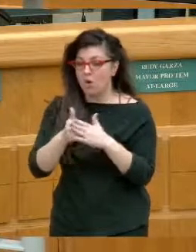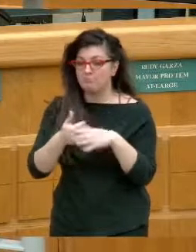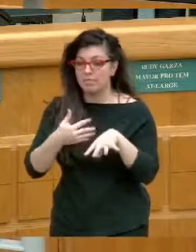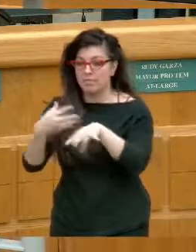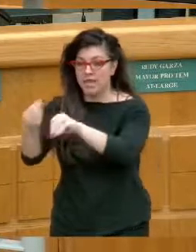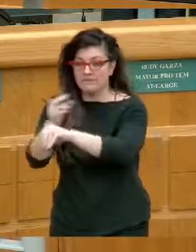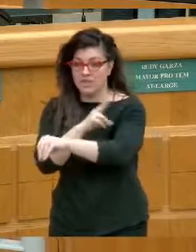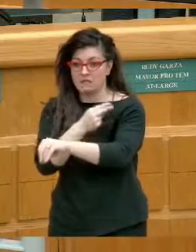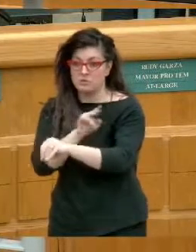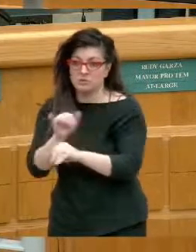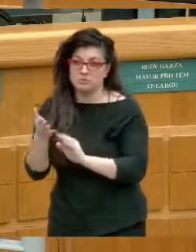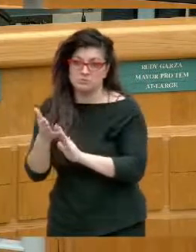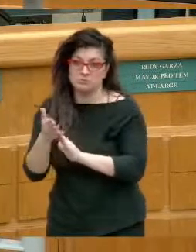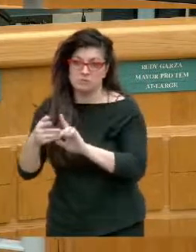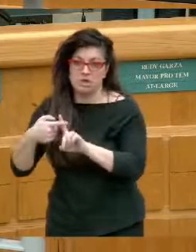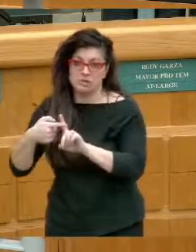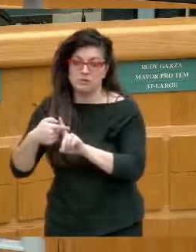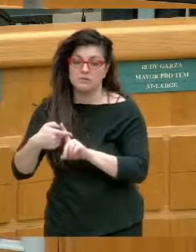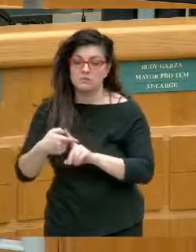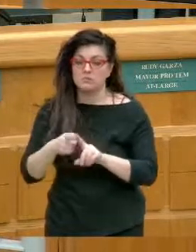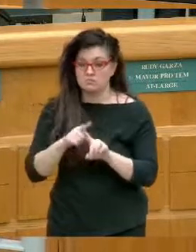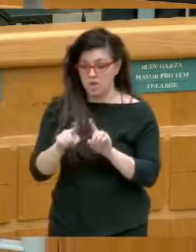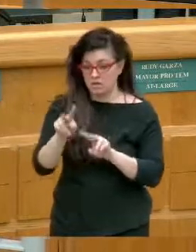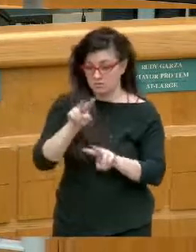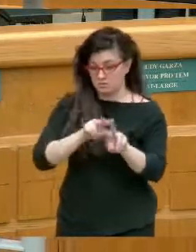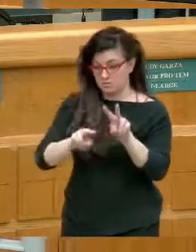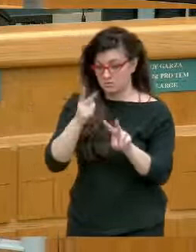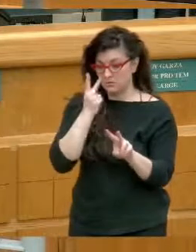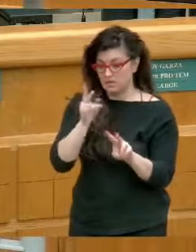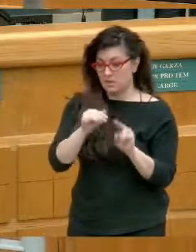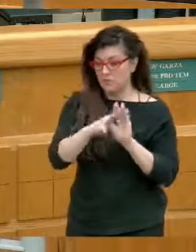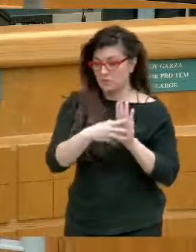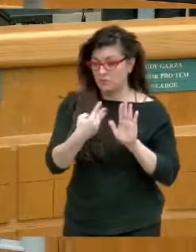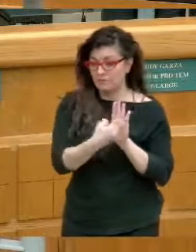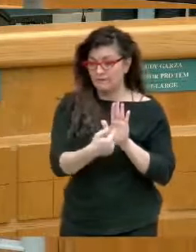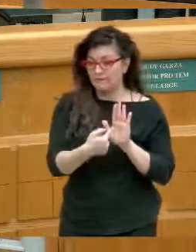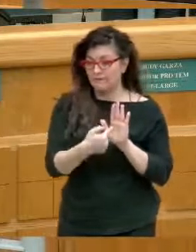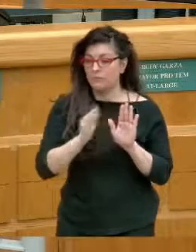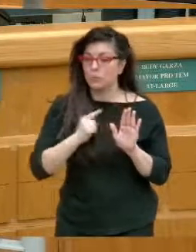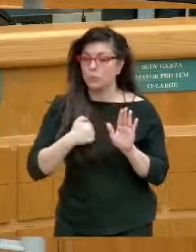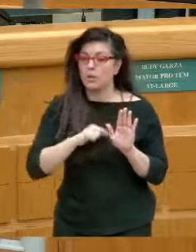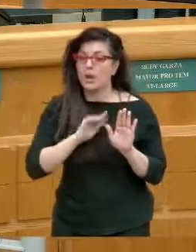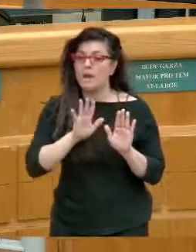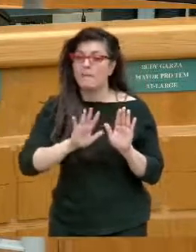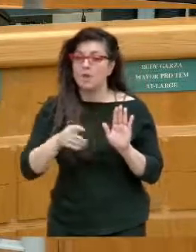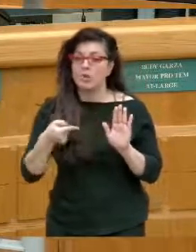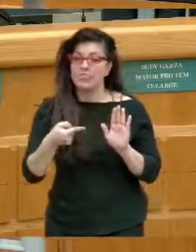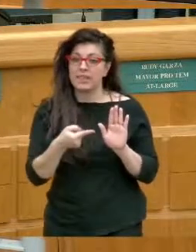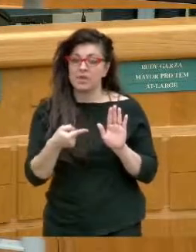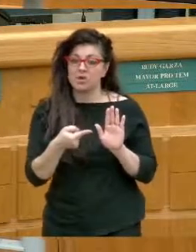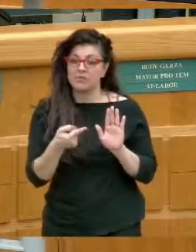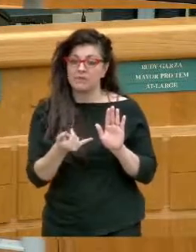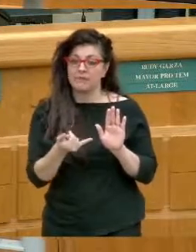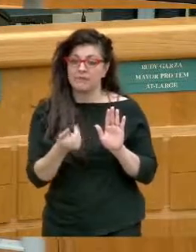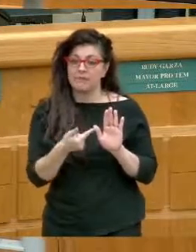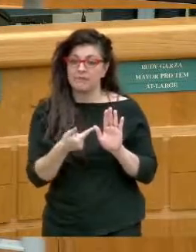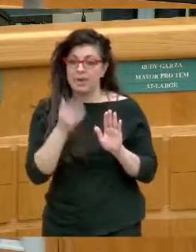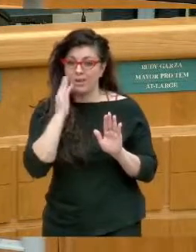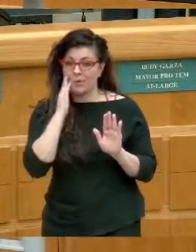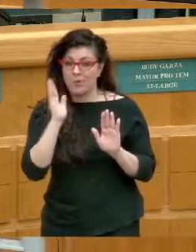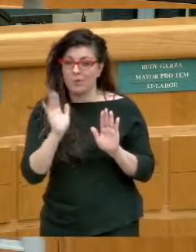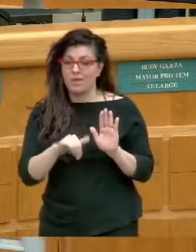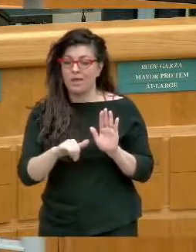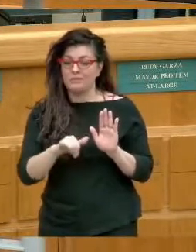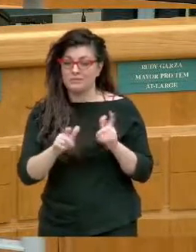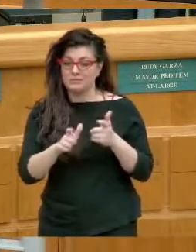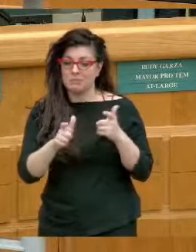discharged. That's a good sign. But if you look at this graph, we're somewhere around here right now, and I know the scale is pretty big for up